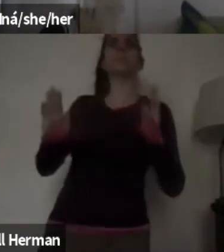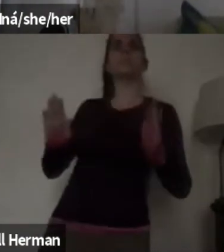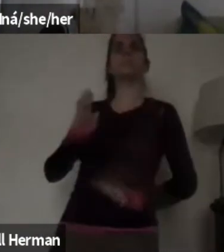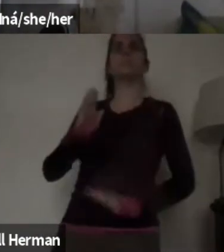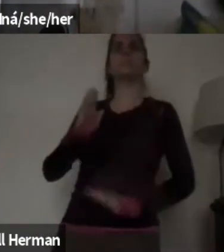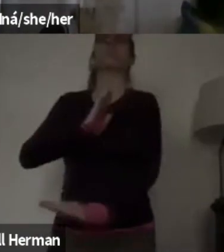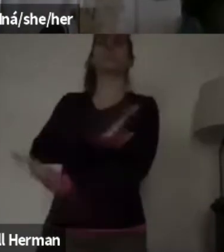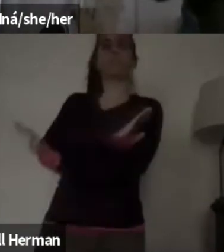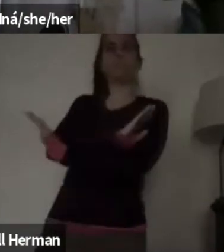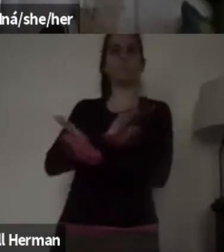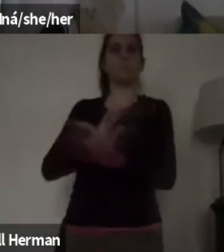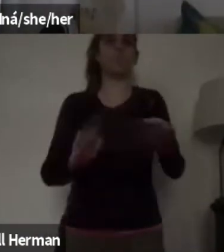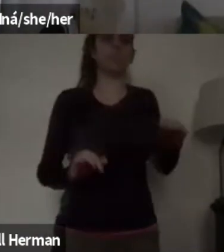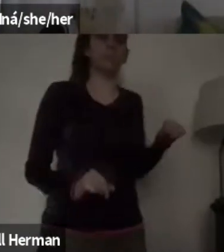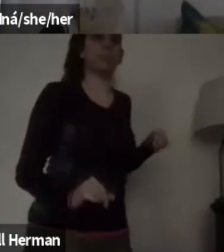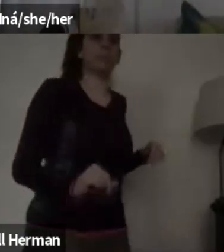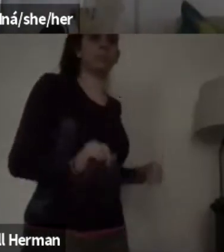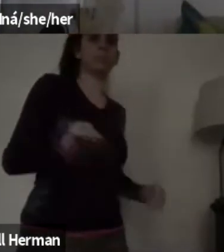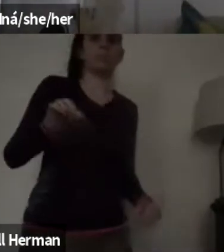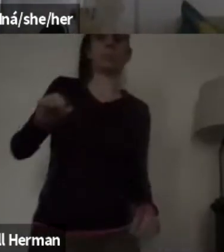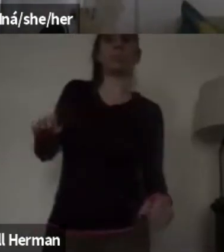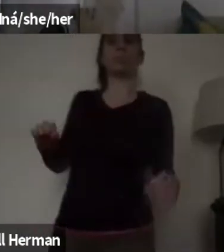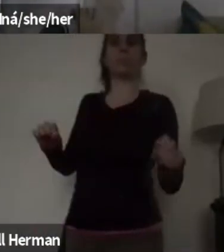zuhambe nami.